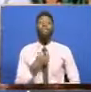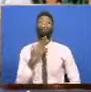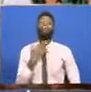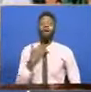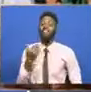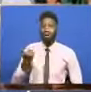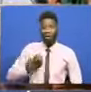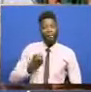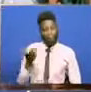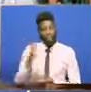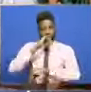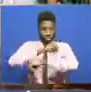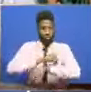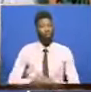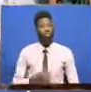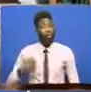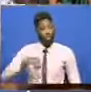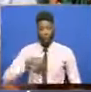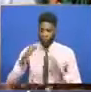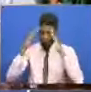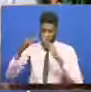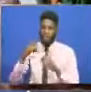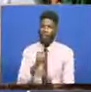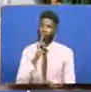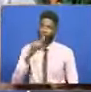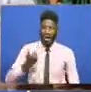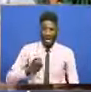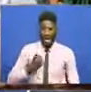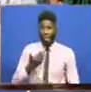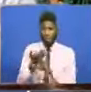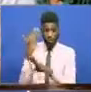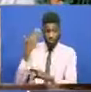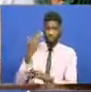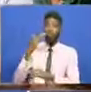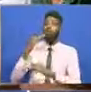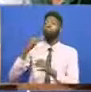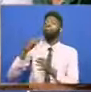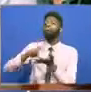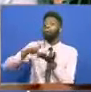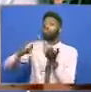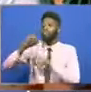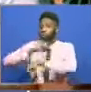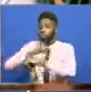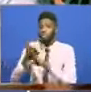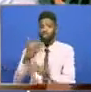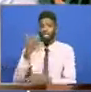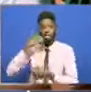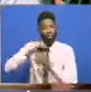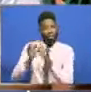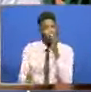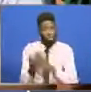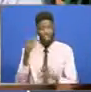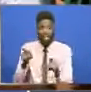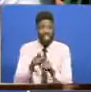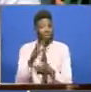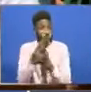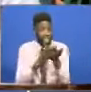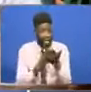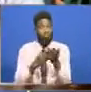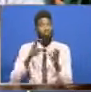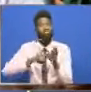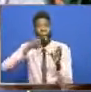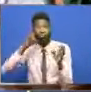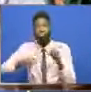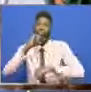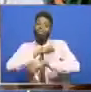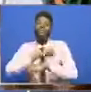bring back all these girls in school, those who are out of school before COVID, those who are out of school, and they should be in school despite